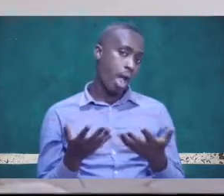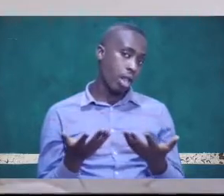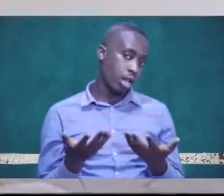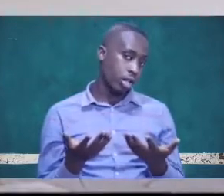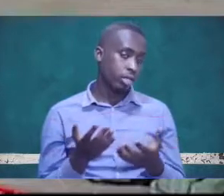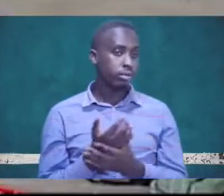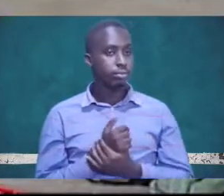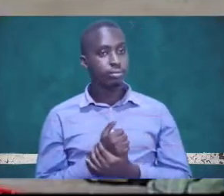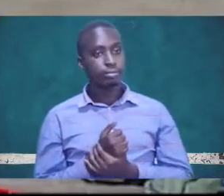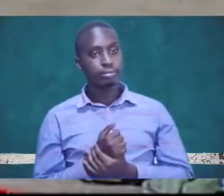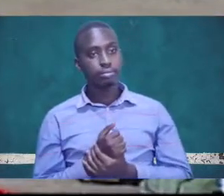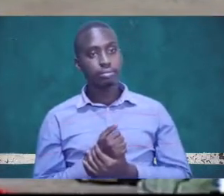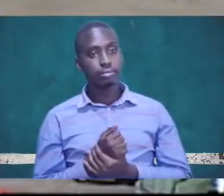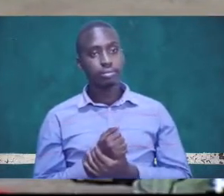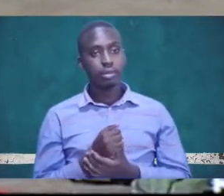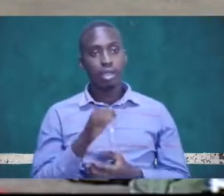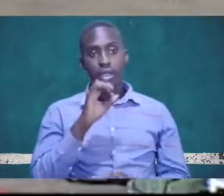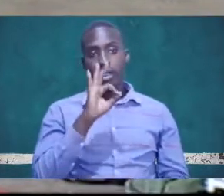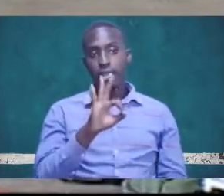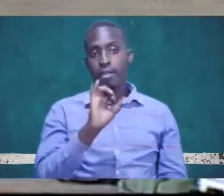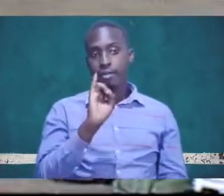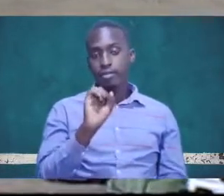the fission